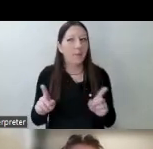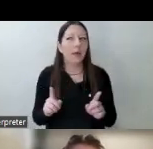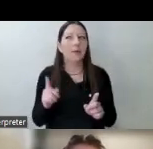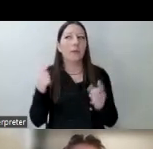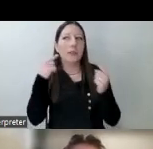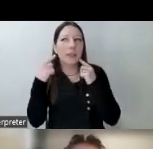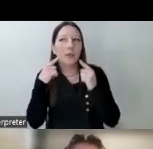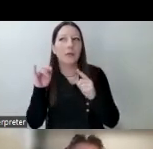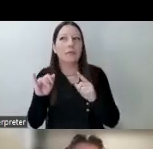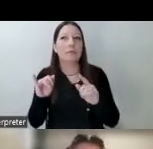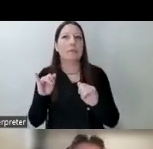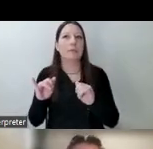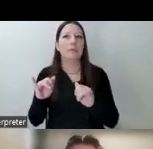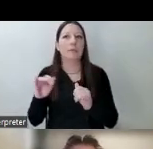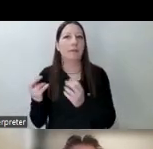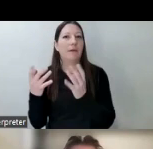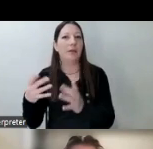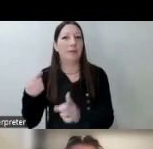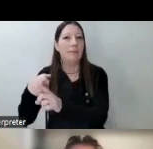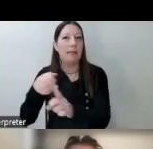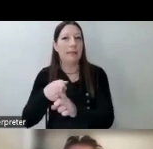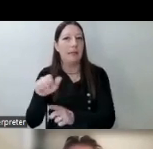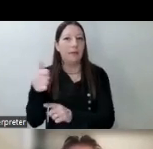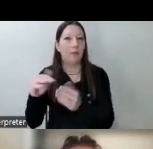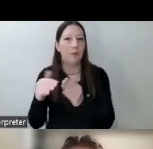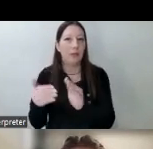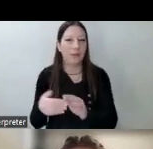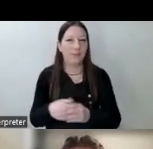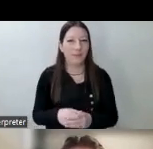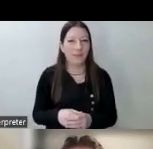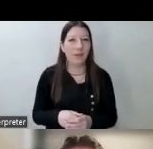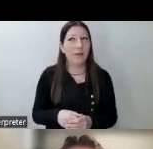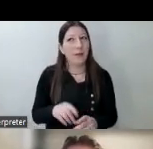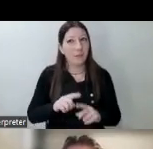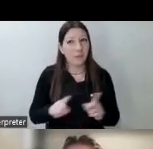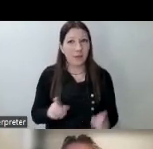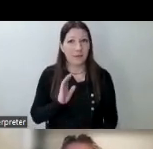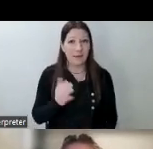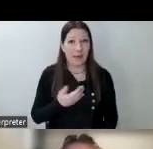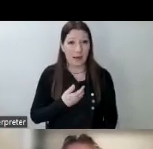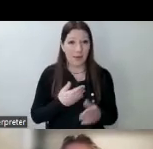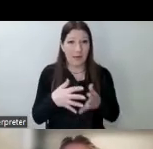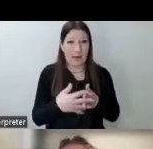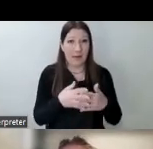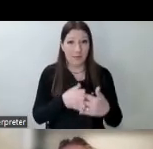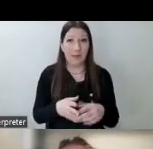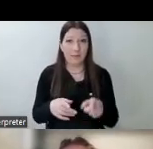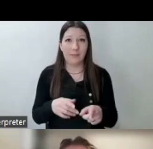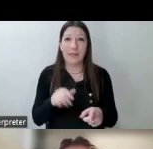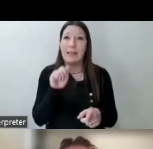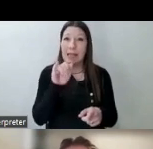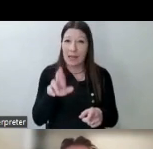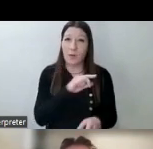environment. As I mentioned, the air quality was severely affected at various points throughout the summer. On